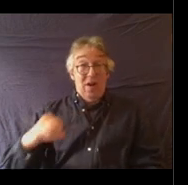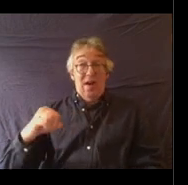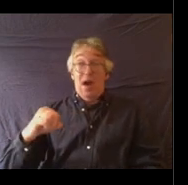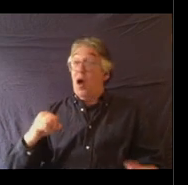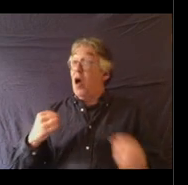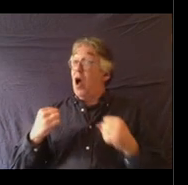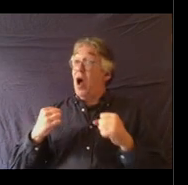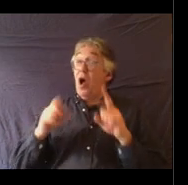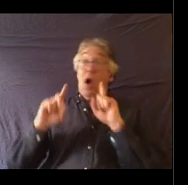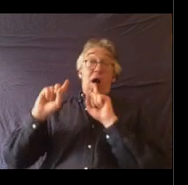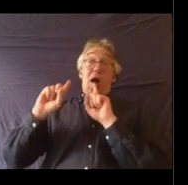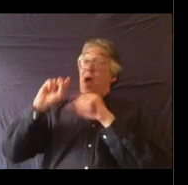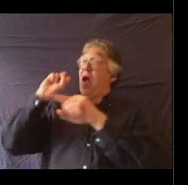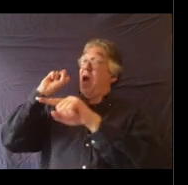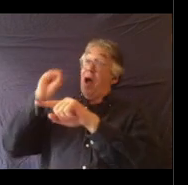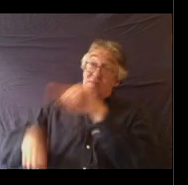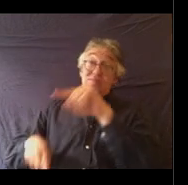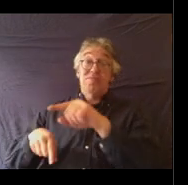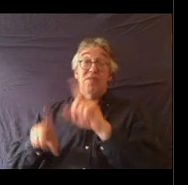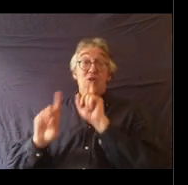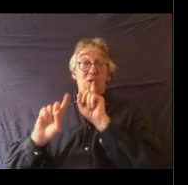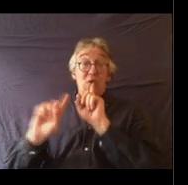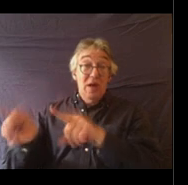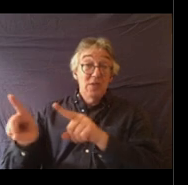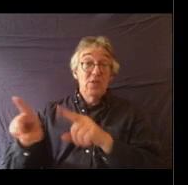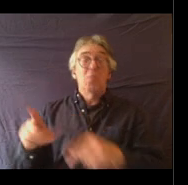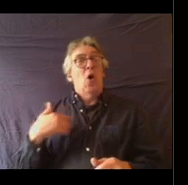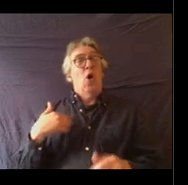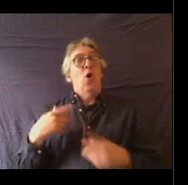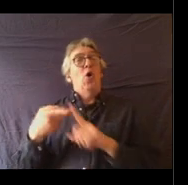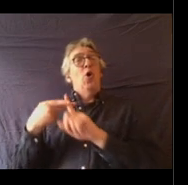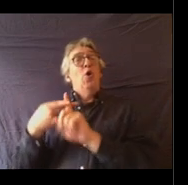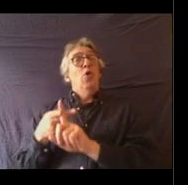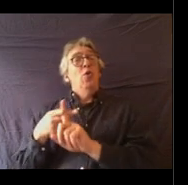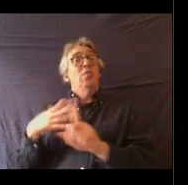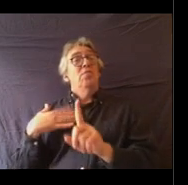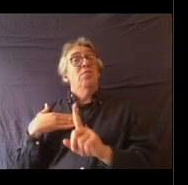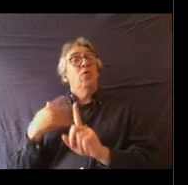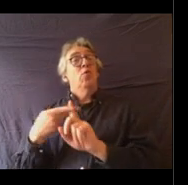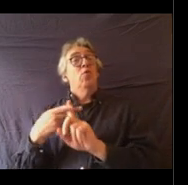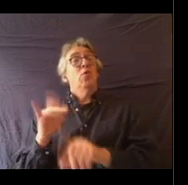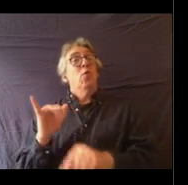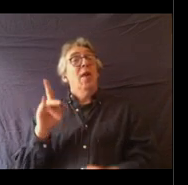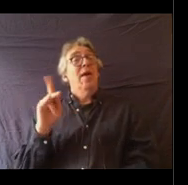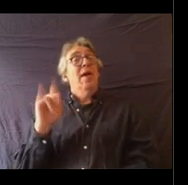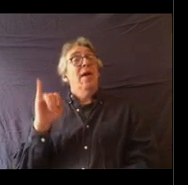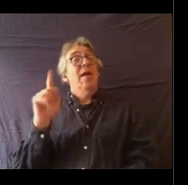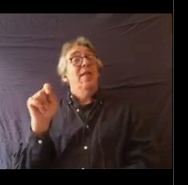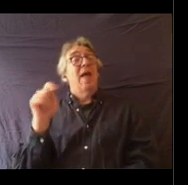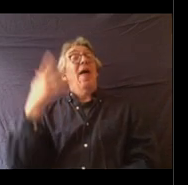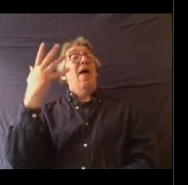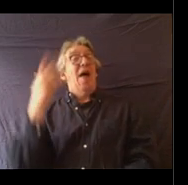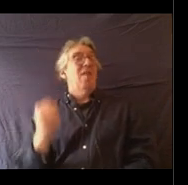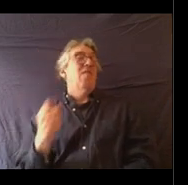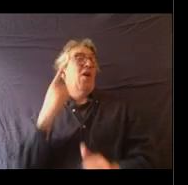the toolkit, we provide you with some ideas on what are the different aspects that could be included in this.